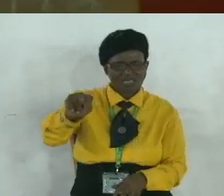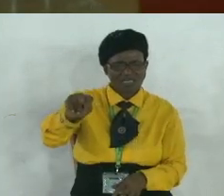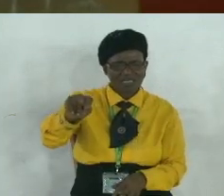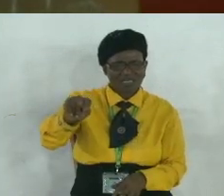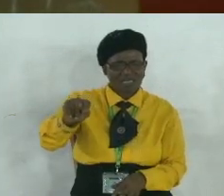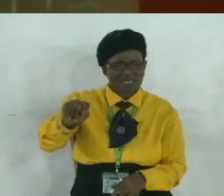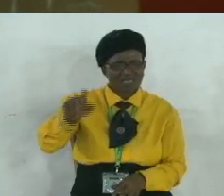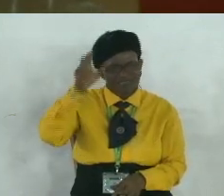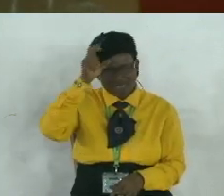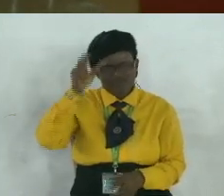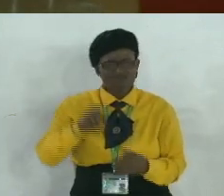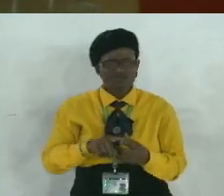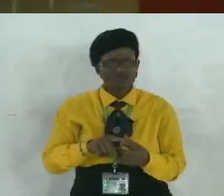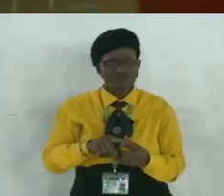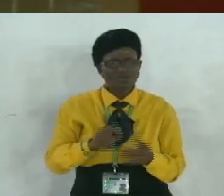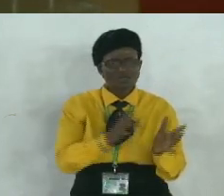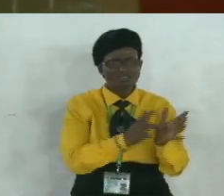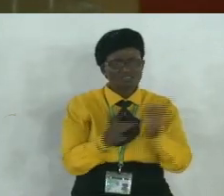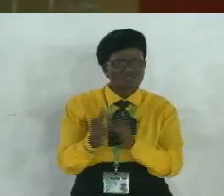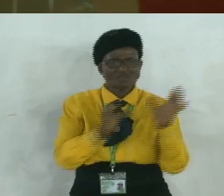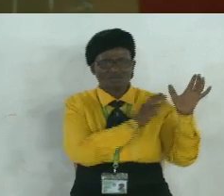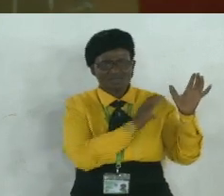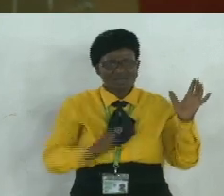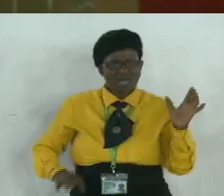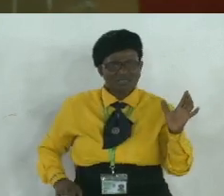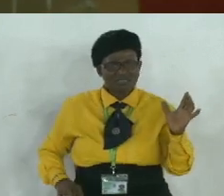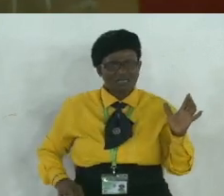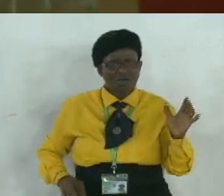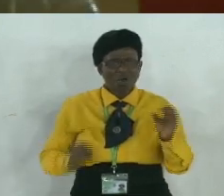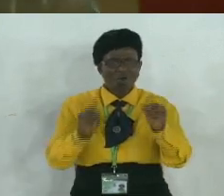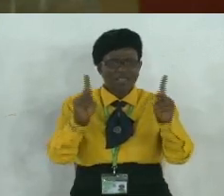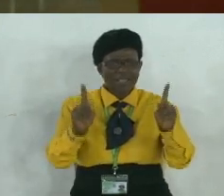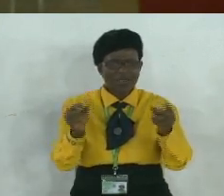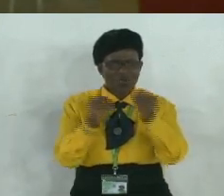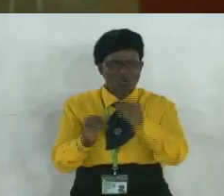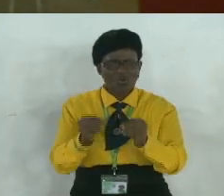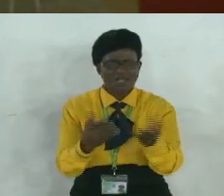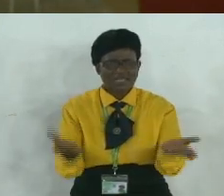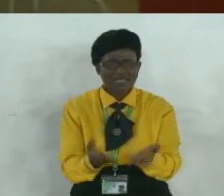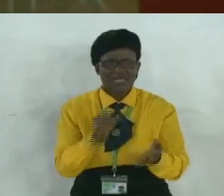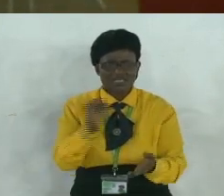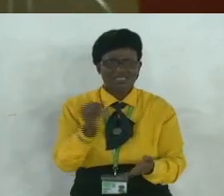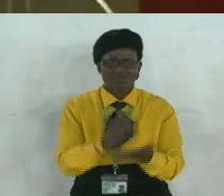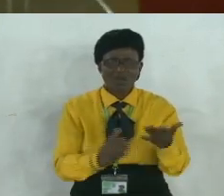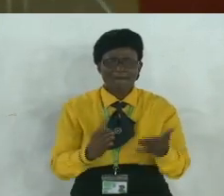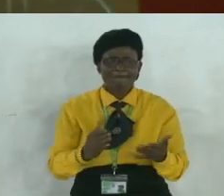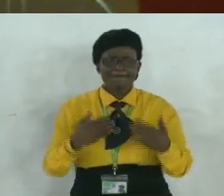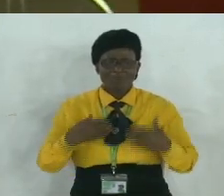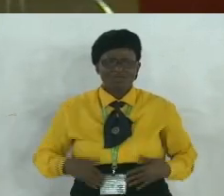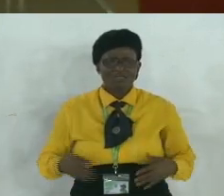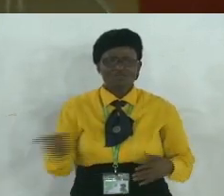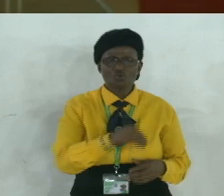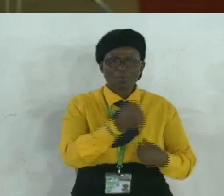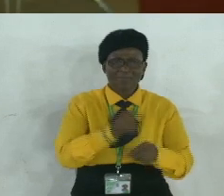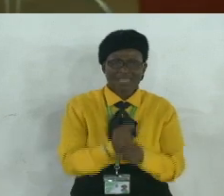the devil to Jesus. Okay, oh, here is somebody. You made him in your image. The